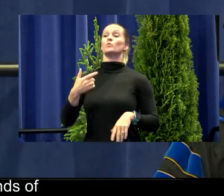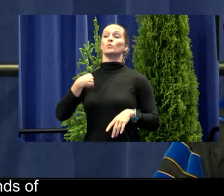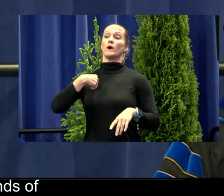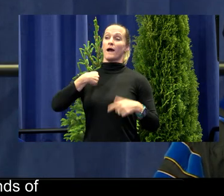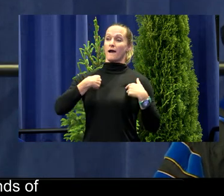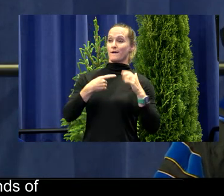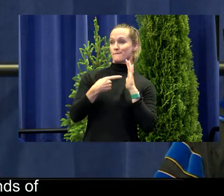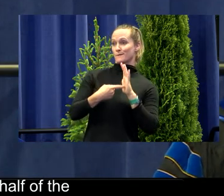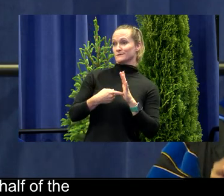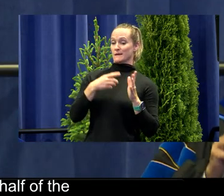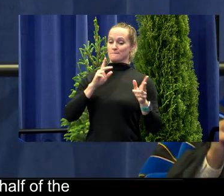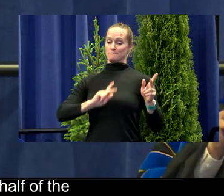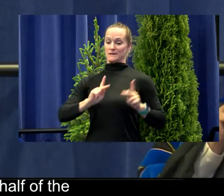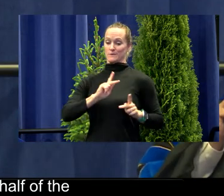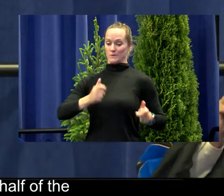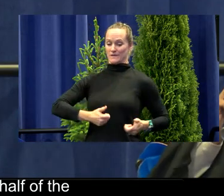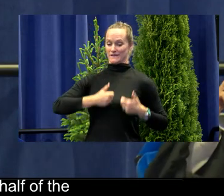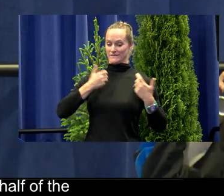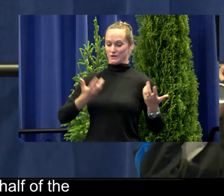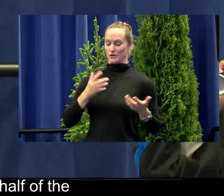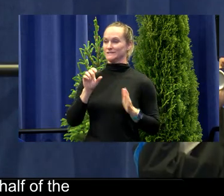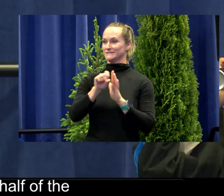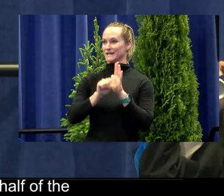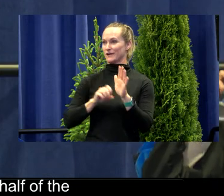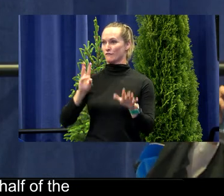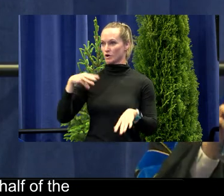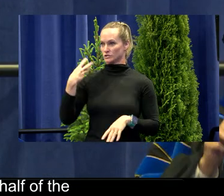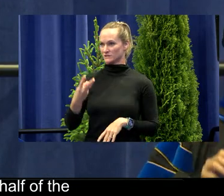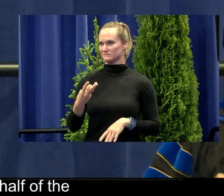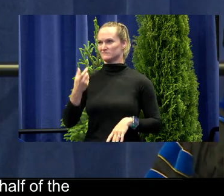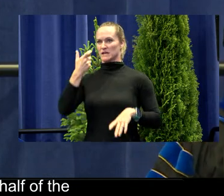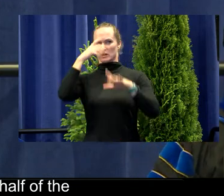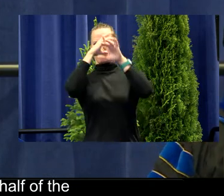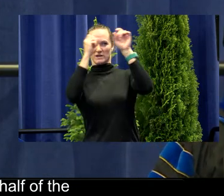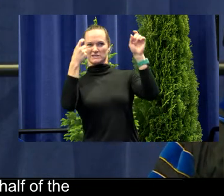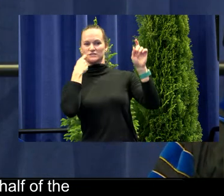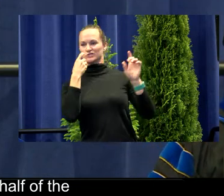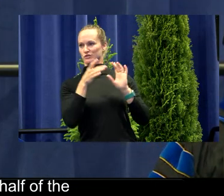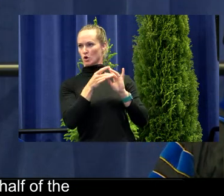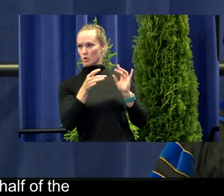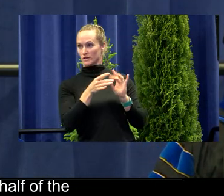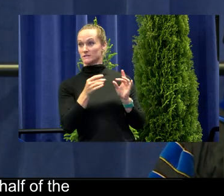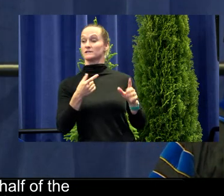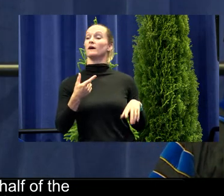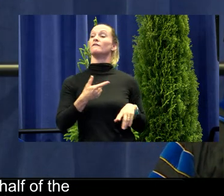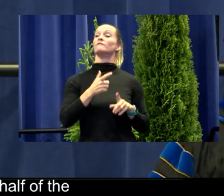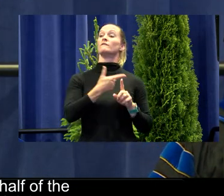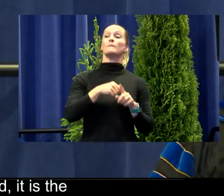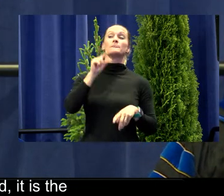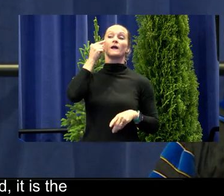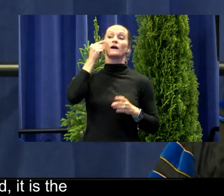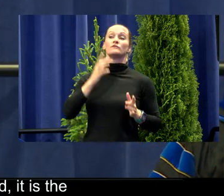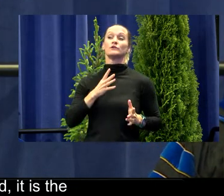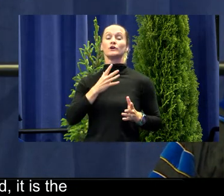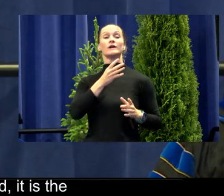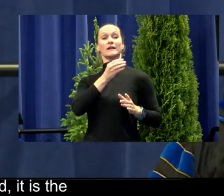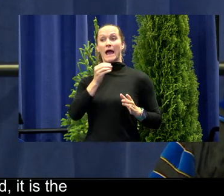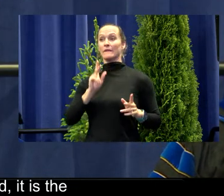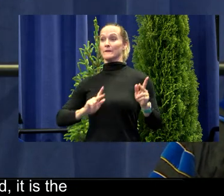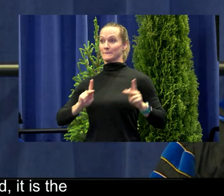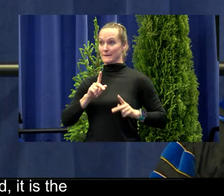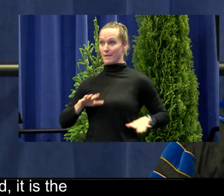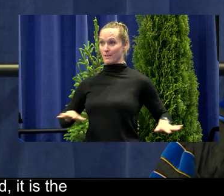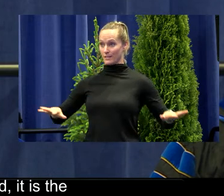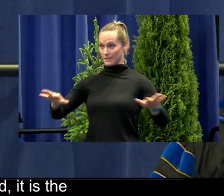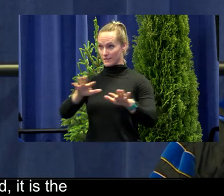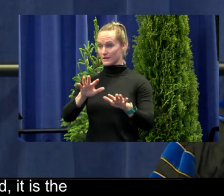state of Washington. As President Rondawa noted, it is the governor, and through him, the people of our great state, that appoint